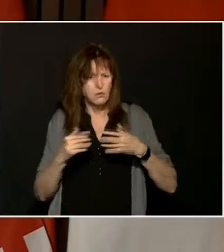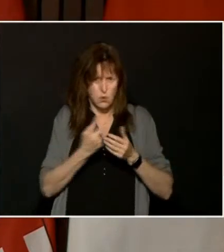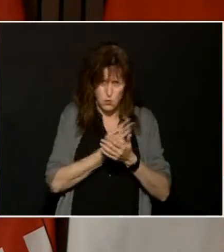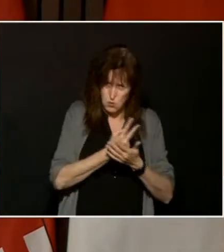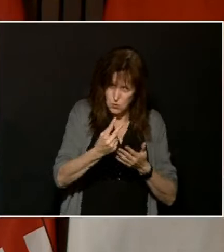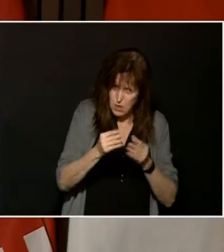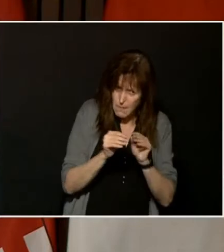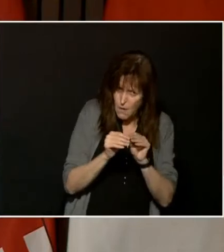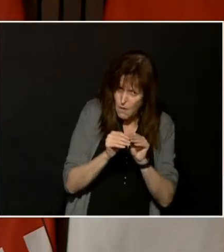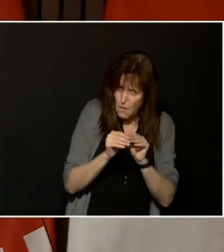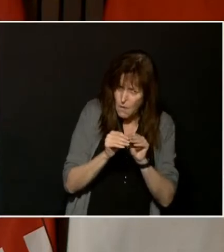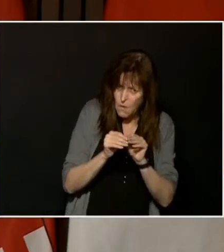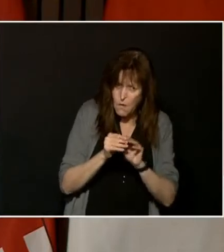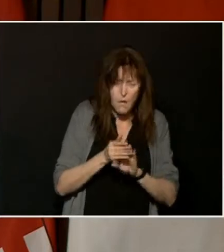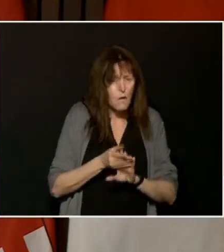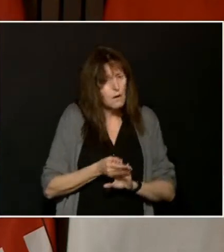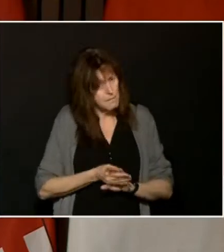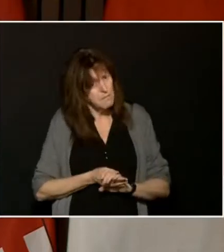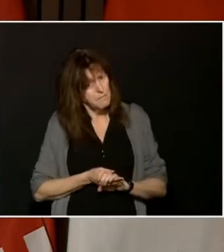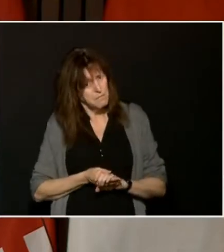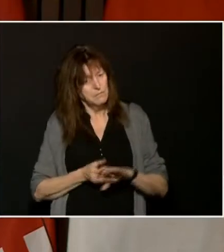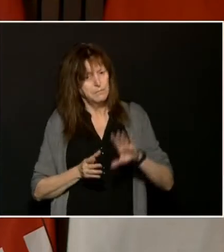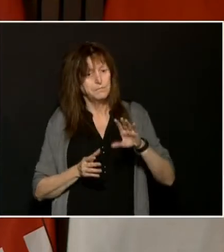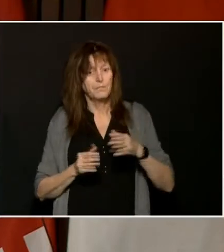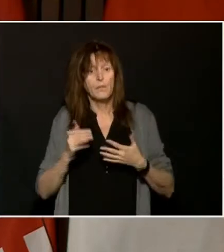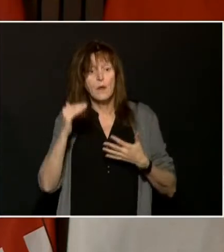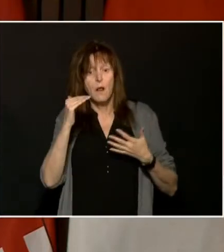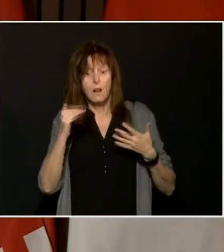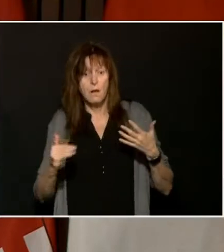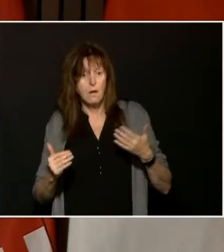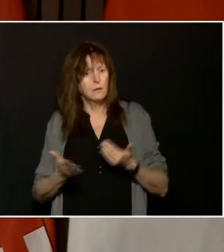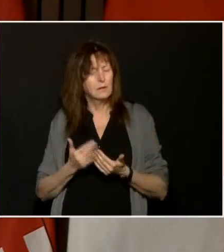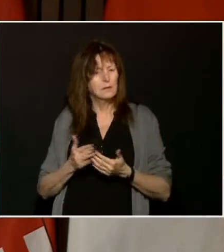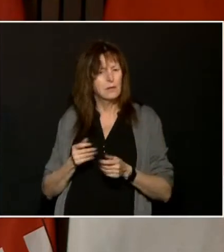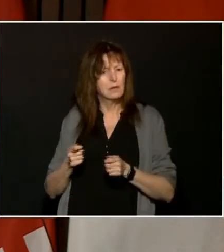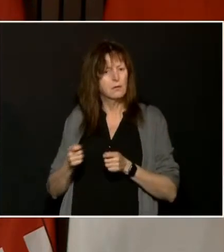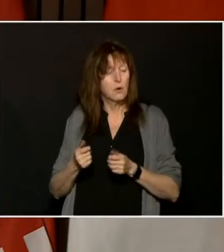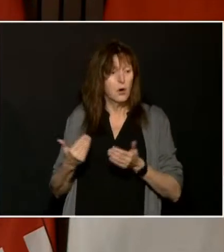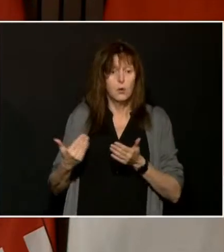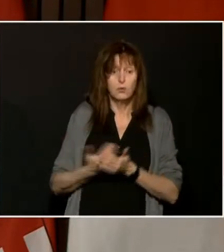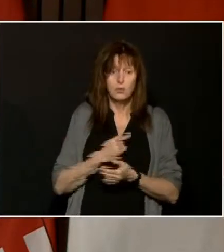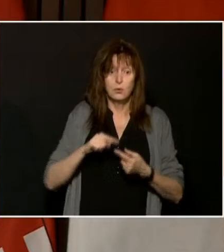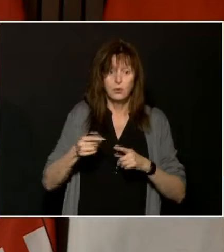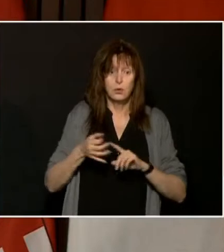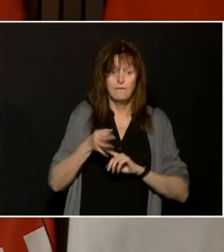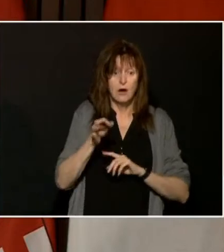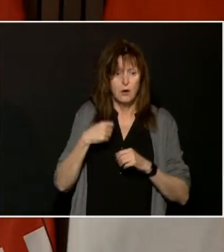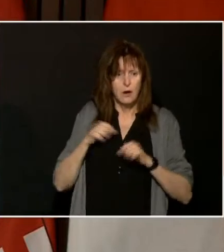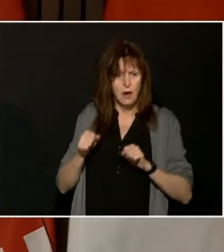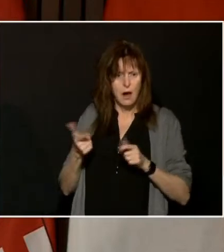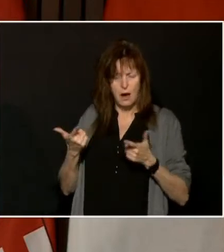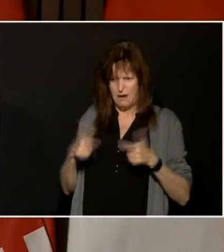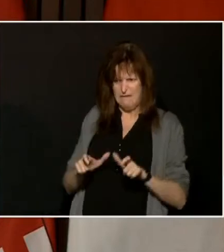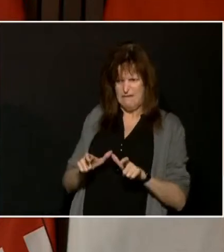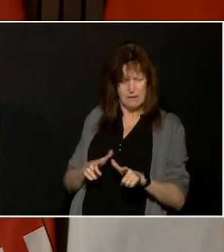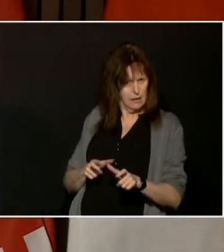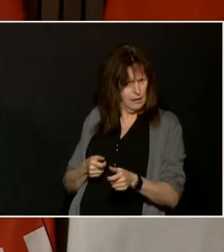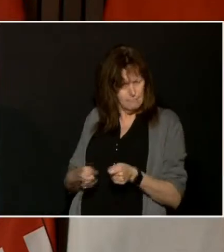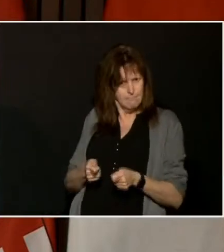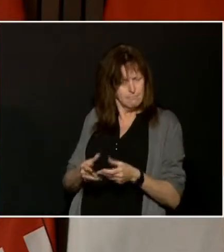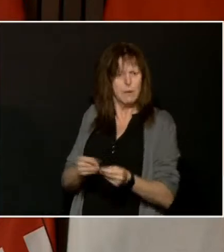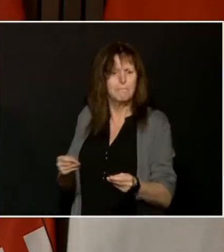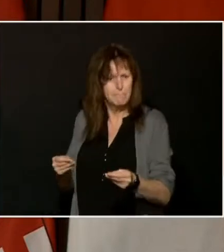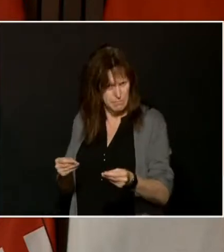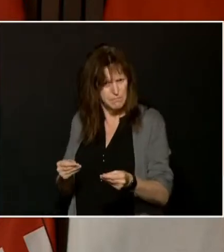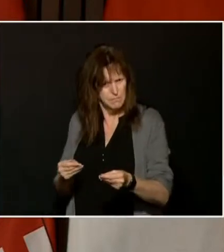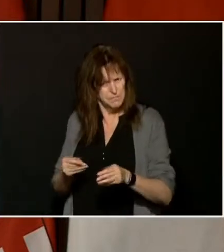the easier it is to control when things like new variants enter. And so there's the payoff of lower cases, but there's also the payoff of better preparedness or